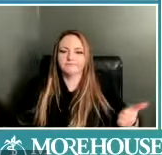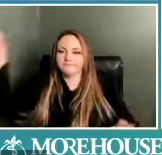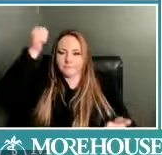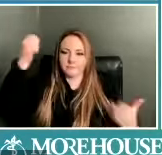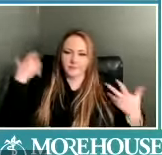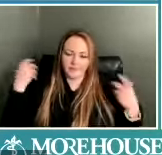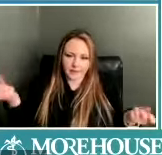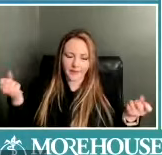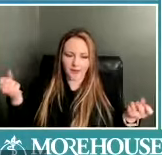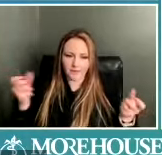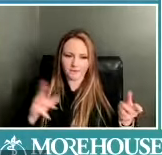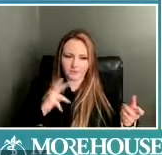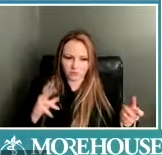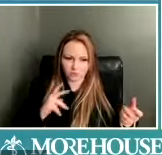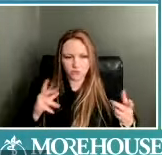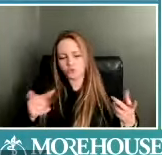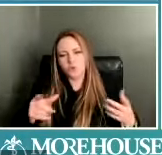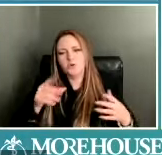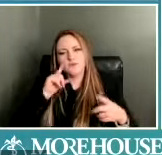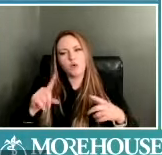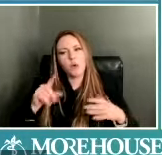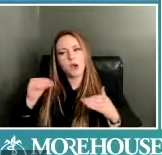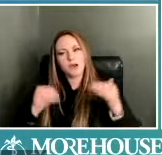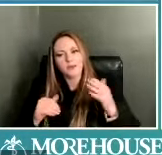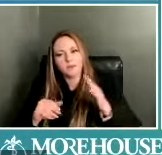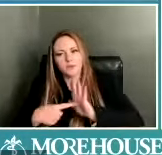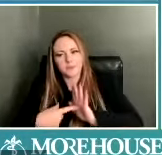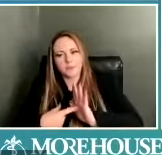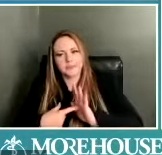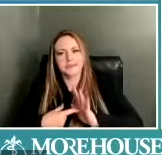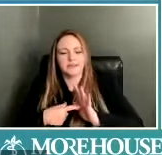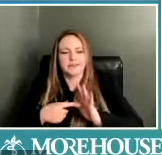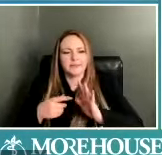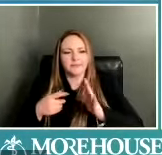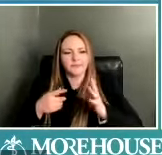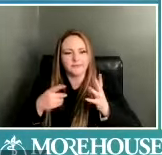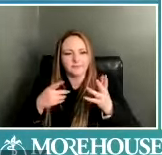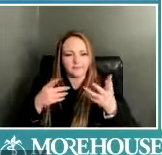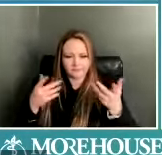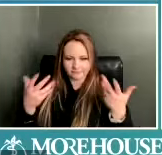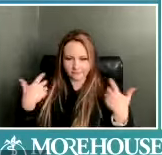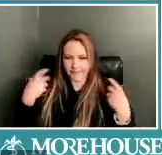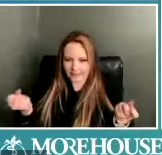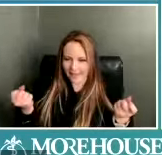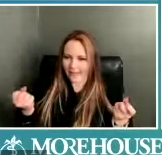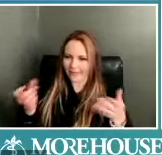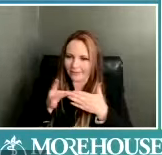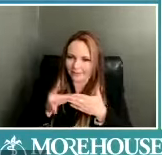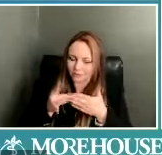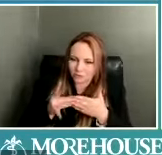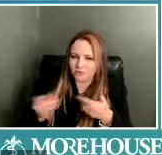from underrepresented identity groups and not necessarily seen in the executive spaces of health